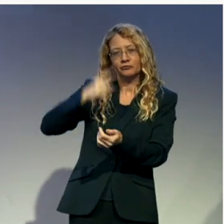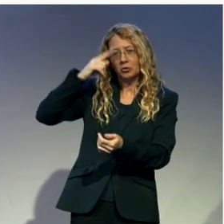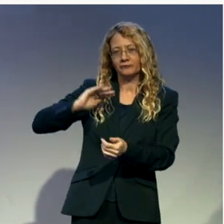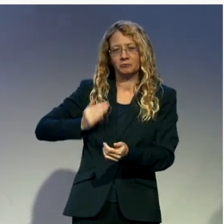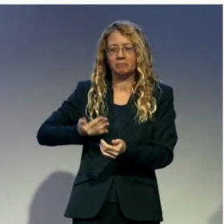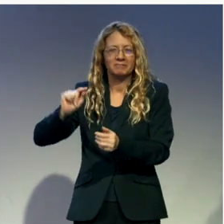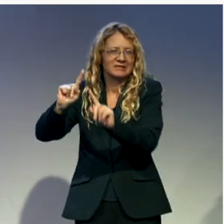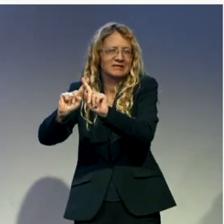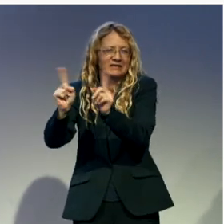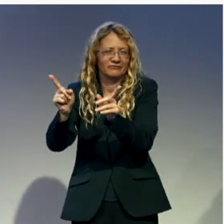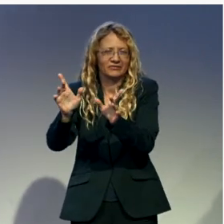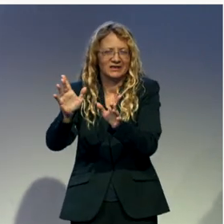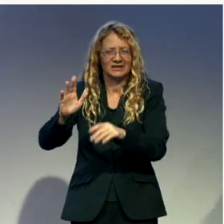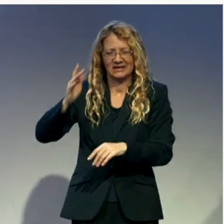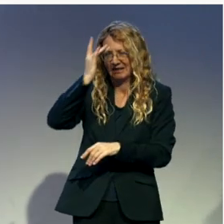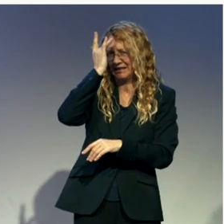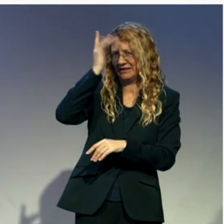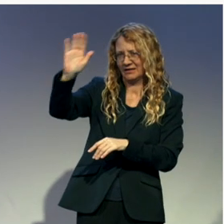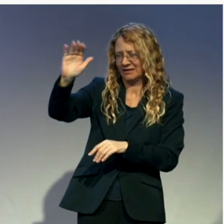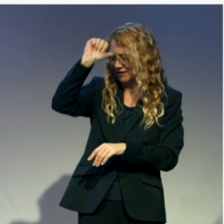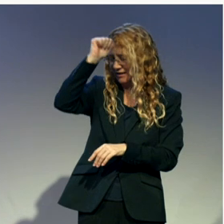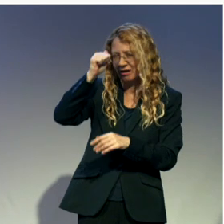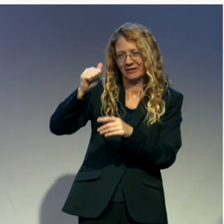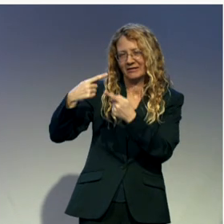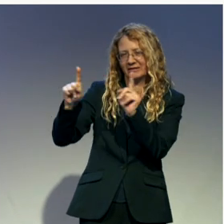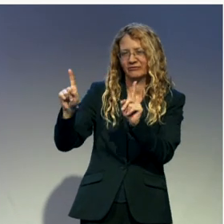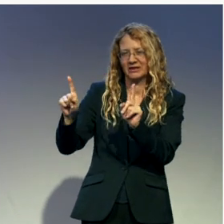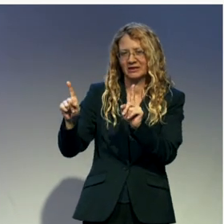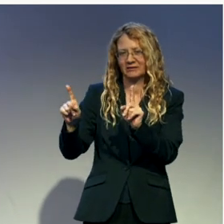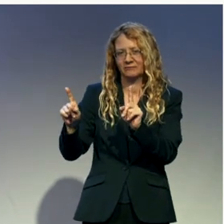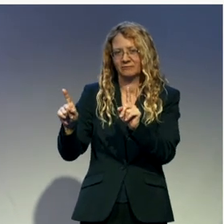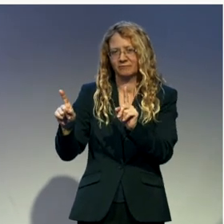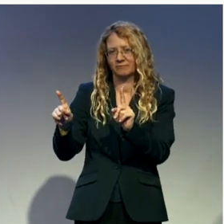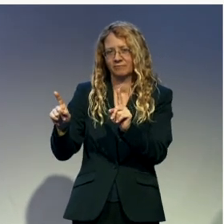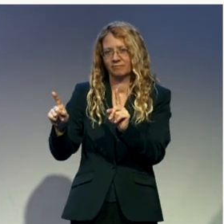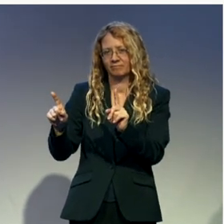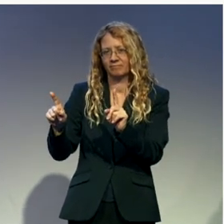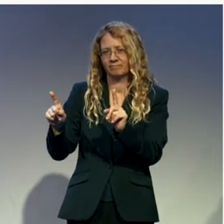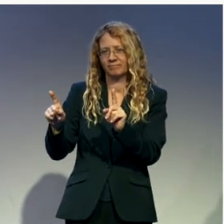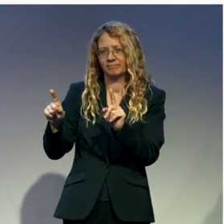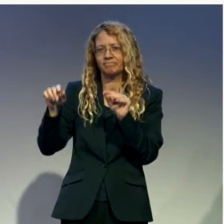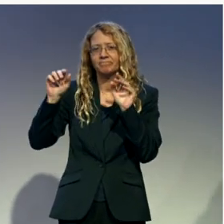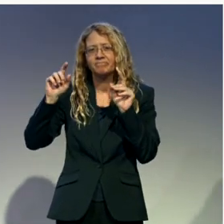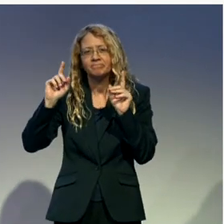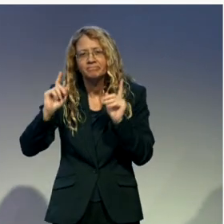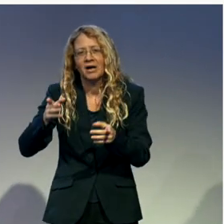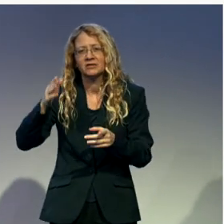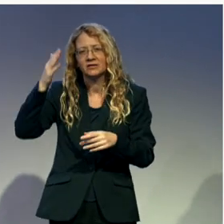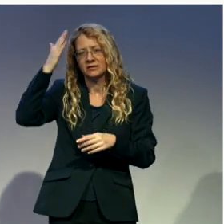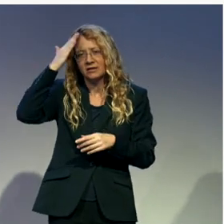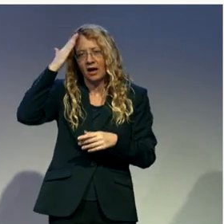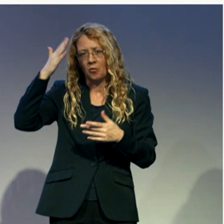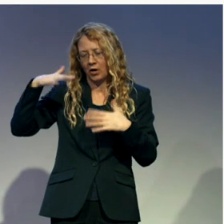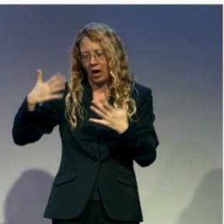cancer, types of cancer, and to identify the form and sizes of lumps. That